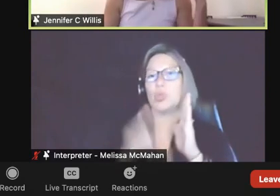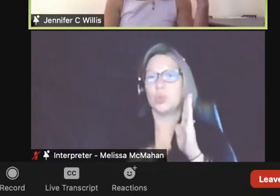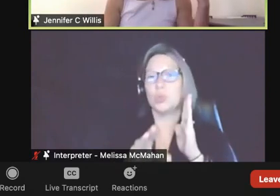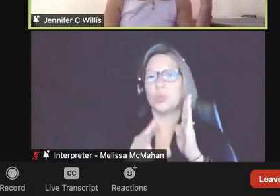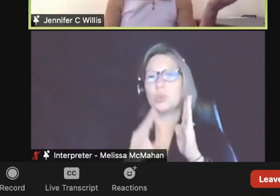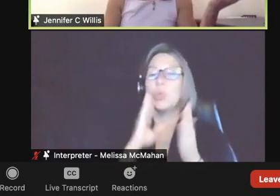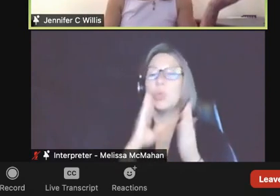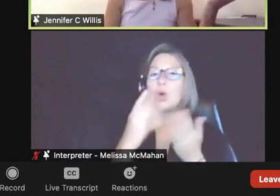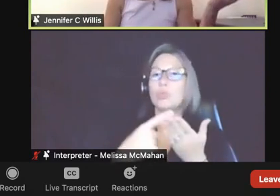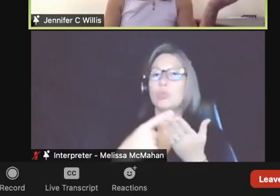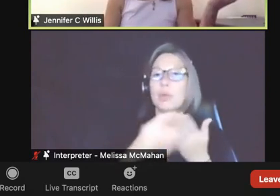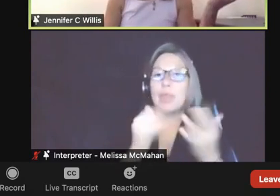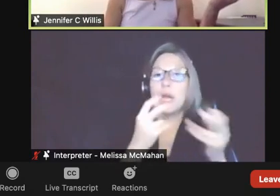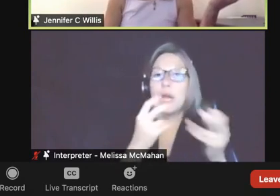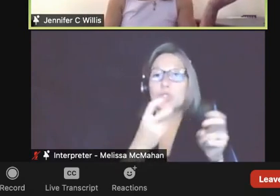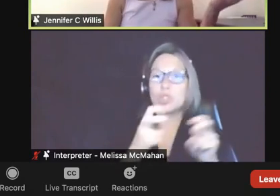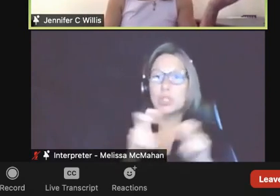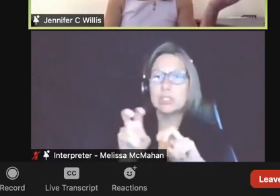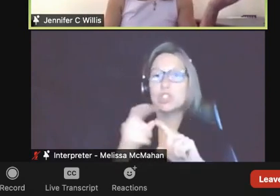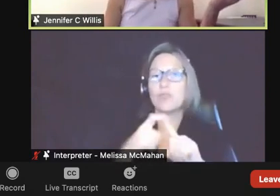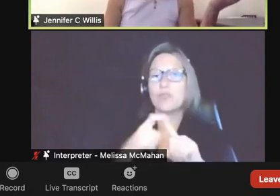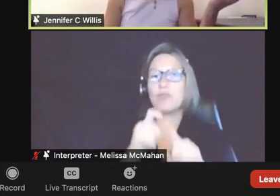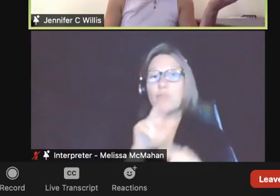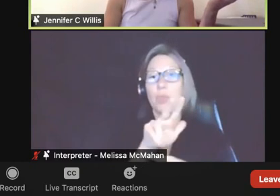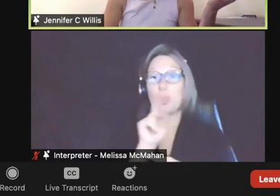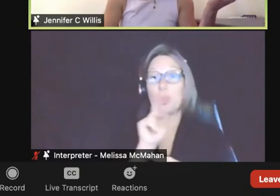progression from a 3D tangible